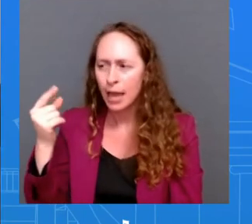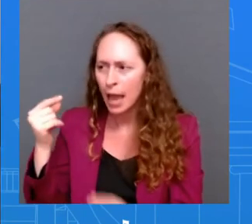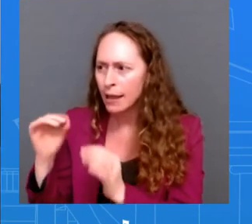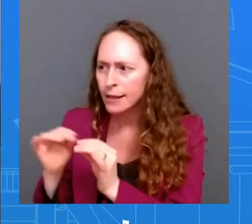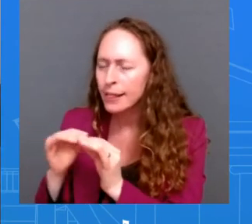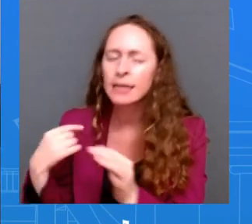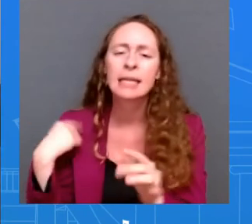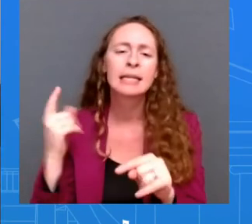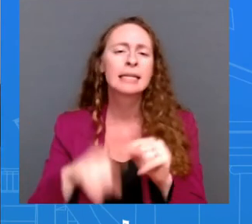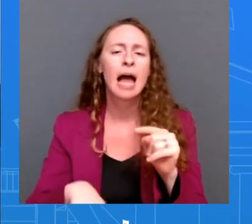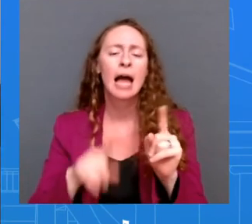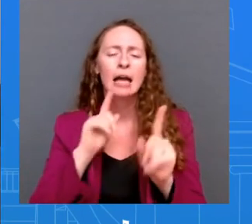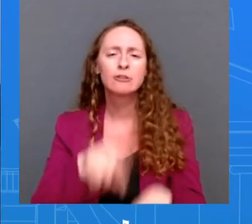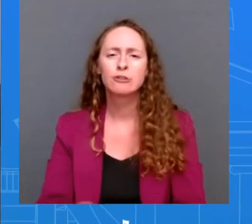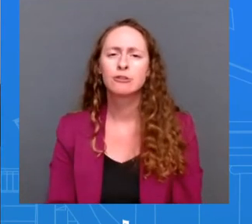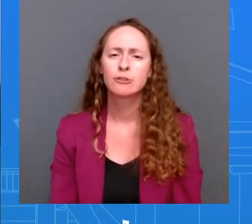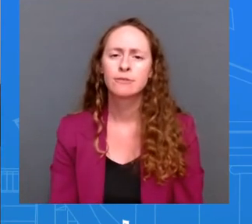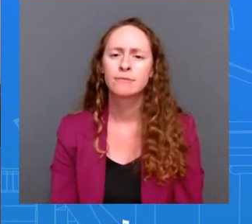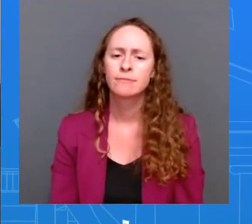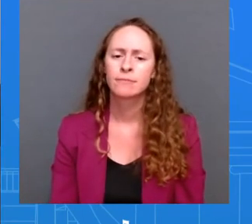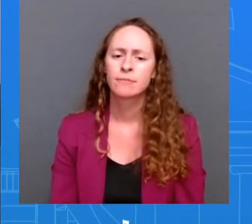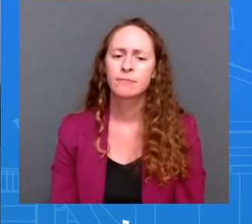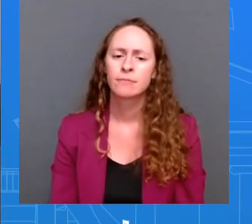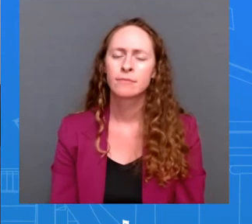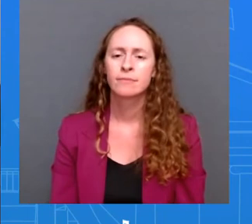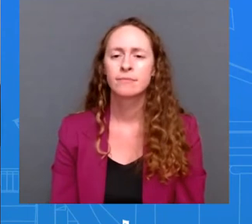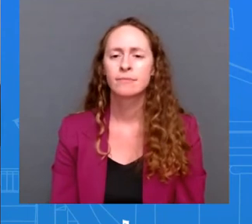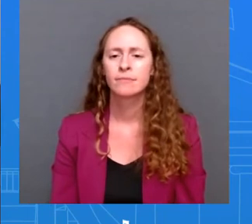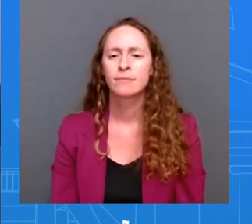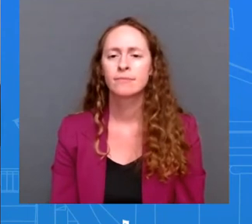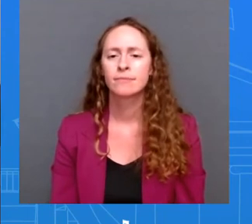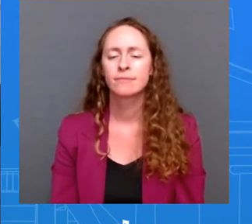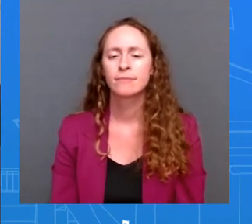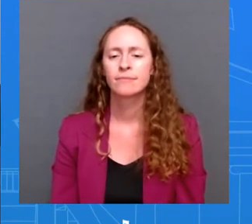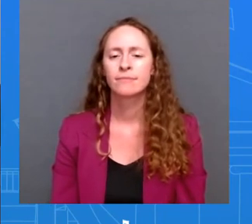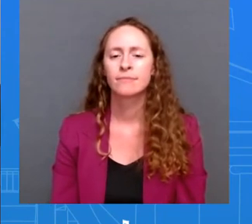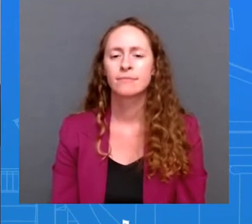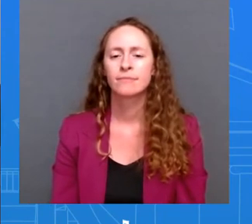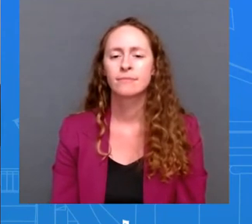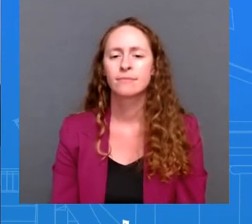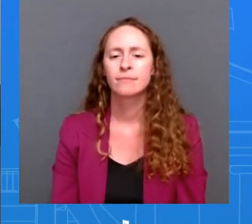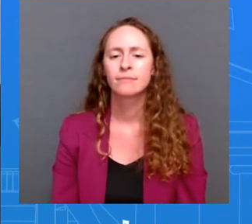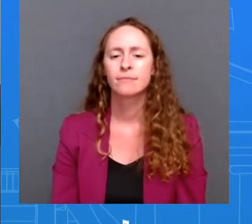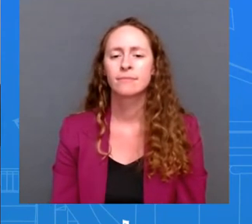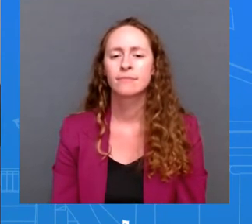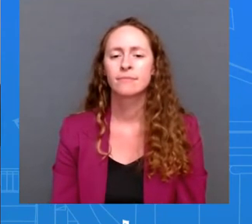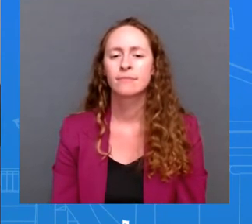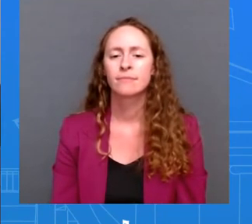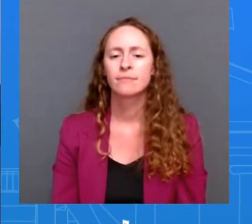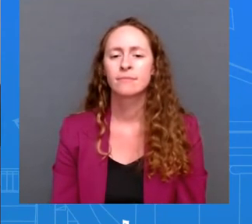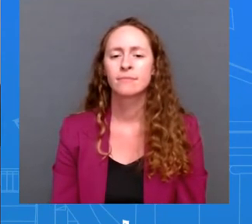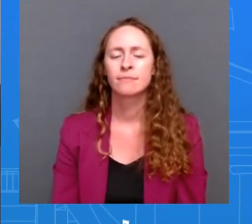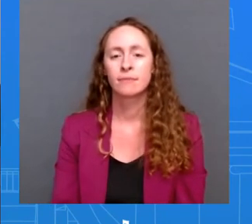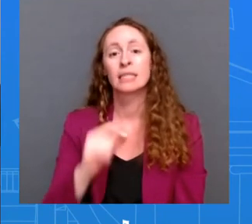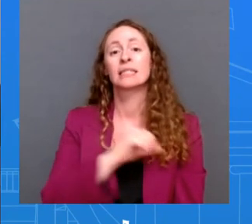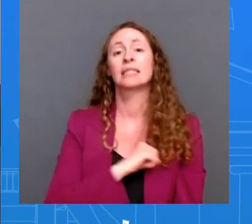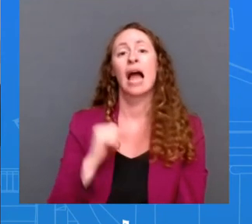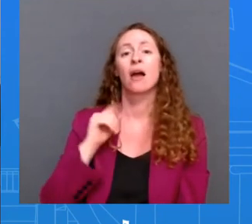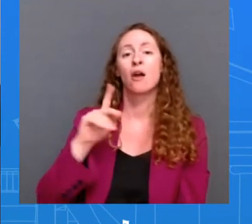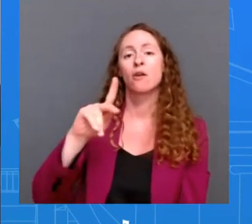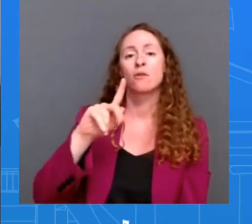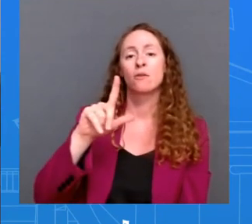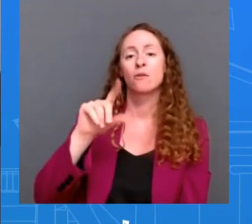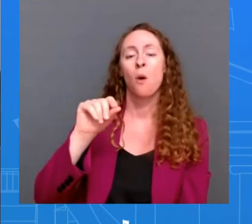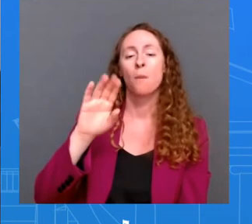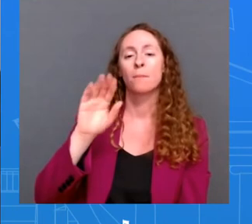Senator Klobuchar has a big tech bill, the American Innovation and Choice Online Act, that looks like it's spilling to September. Senator Schumer looks